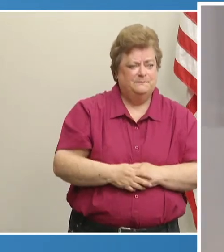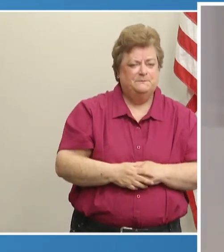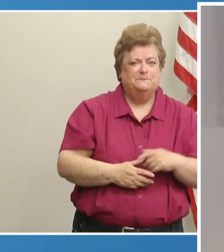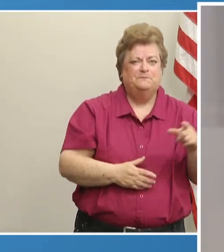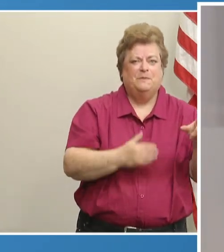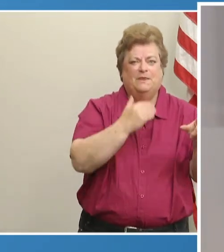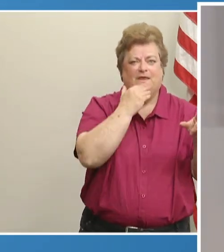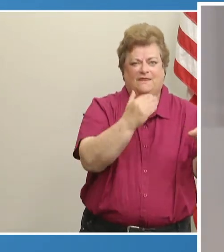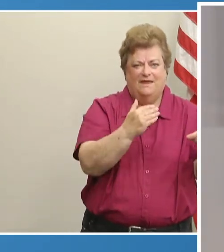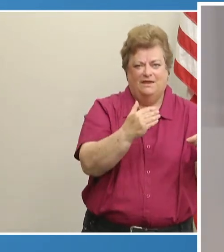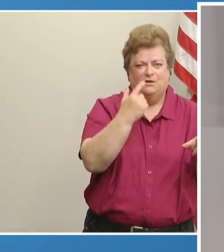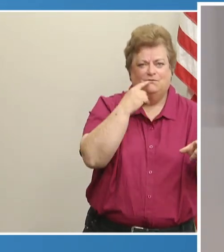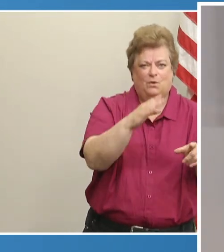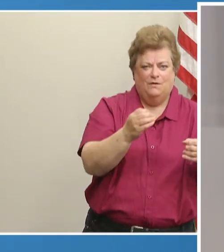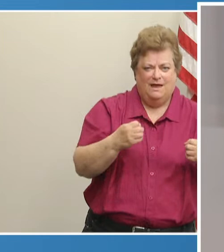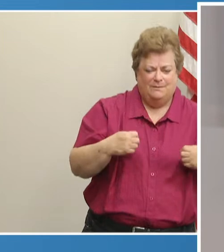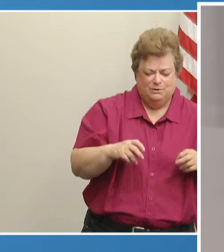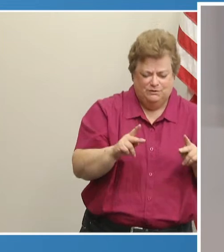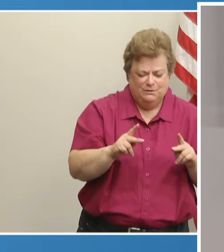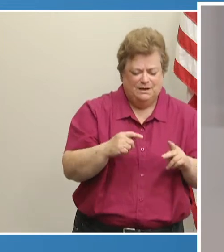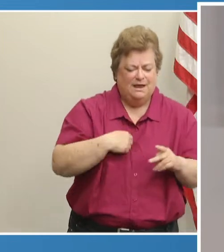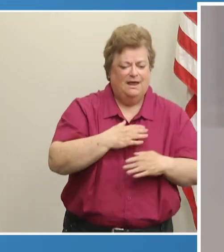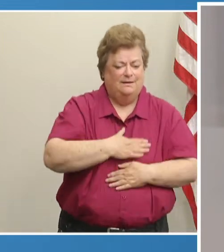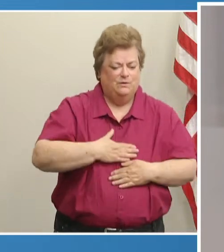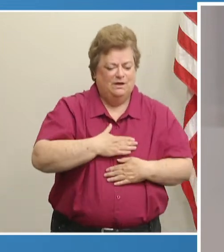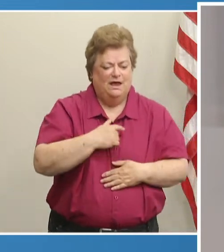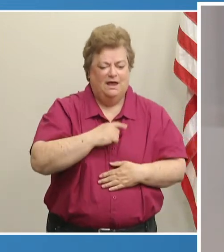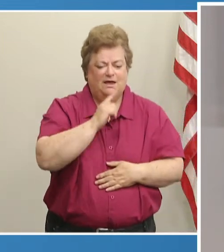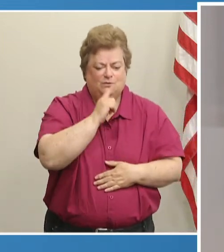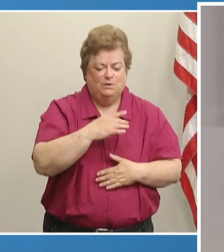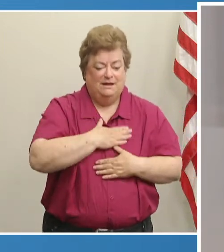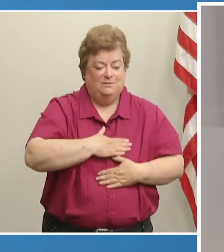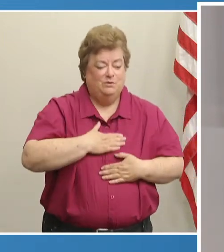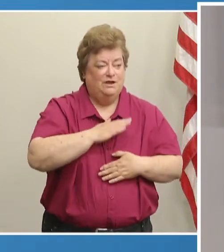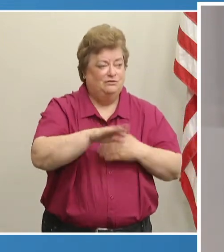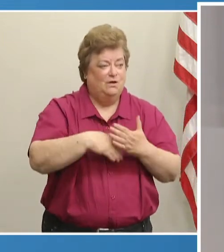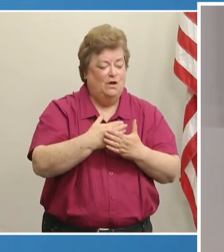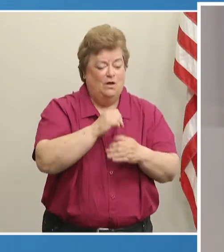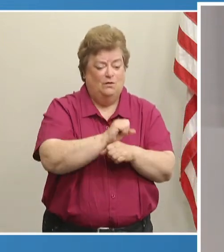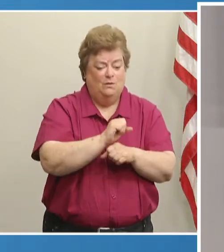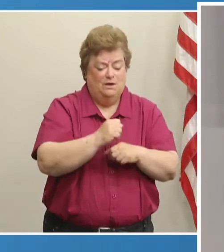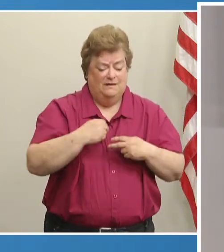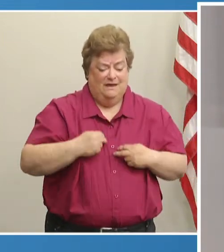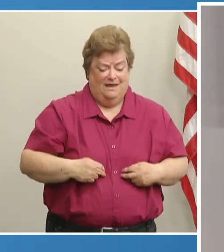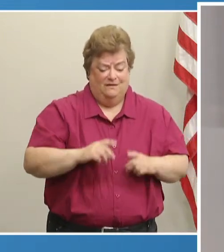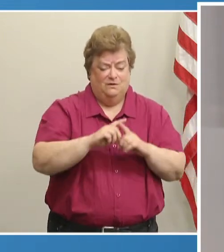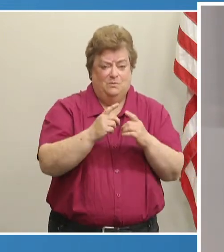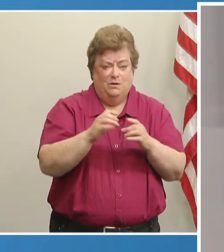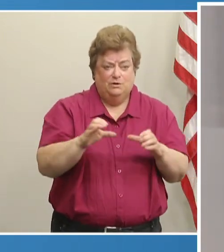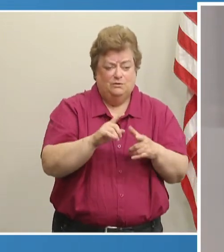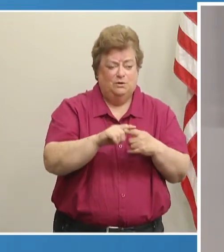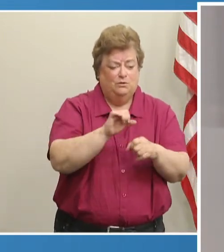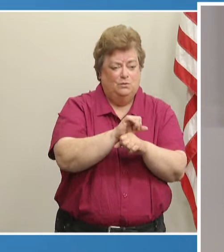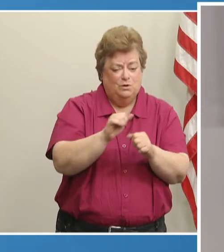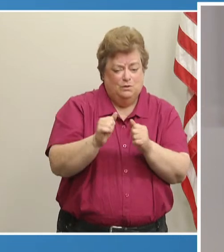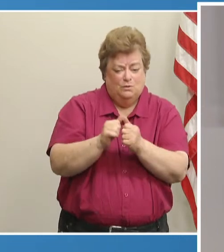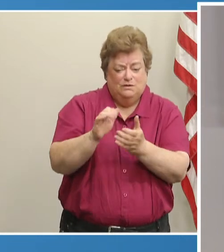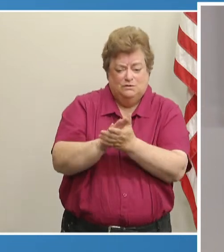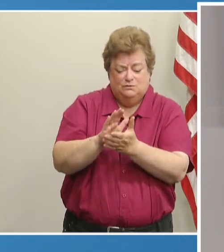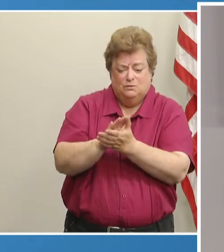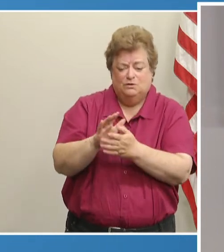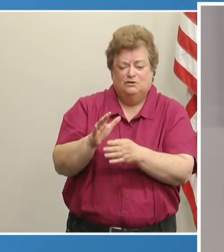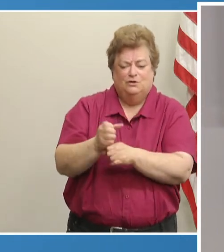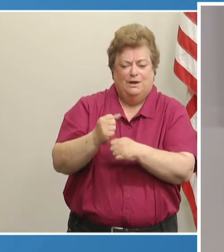for the opportunity. I really appreciate it. And I really appreciate the work that the health department is doing to work with our schools to get our